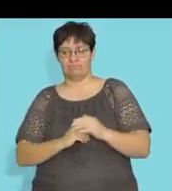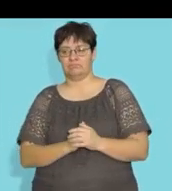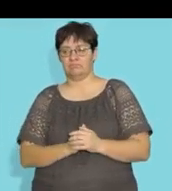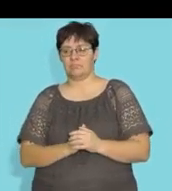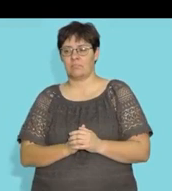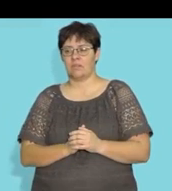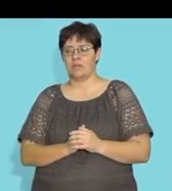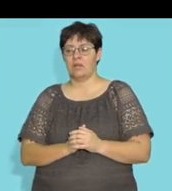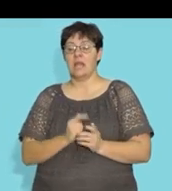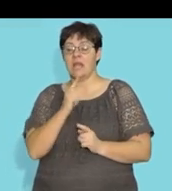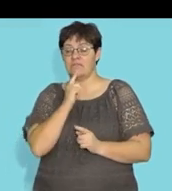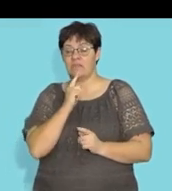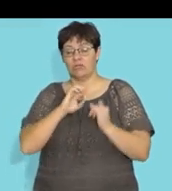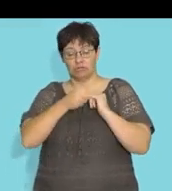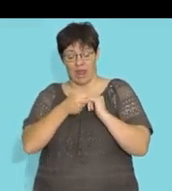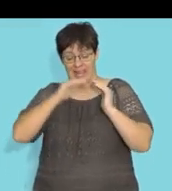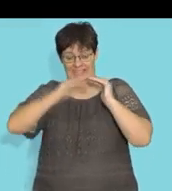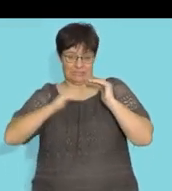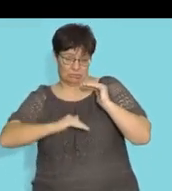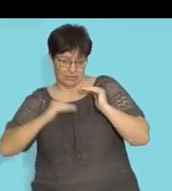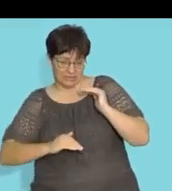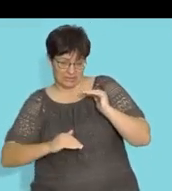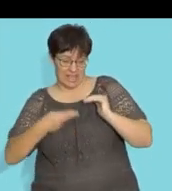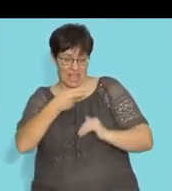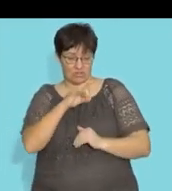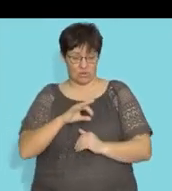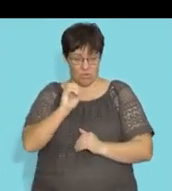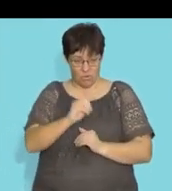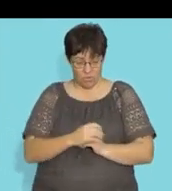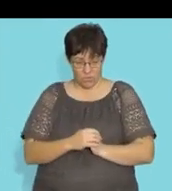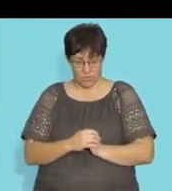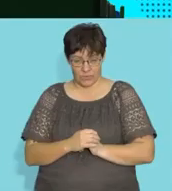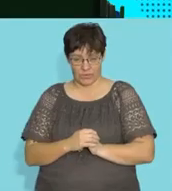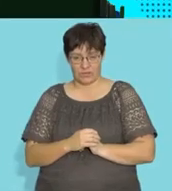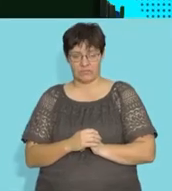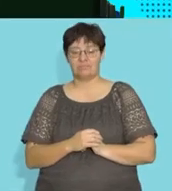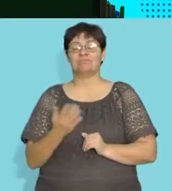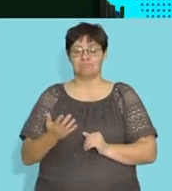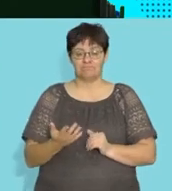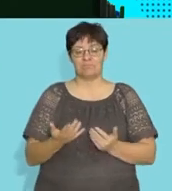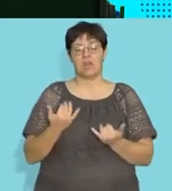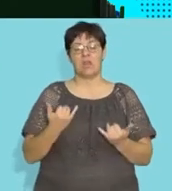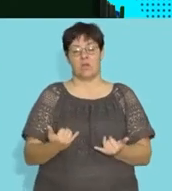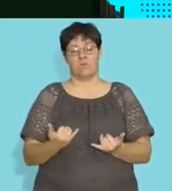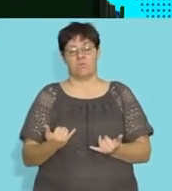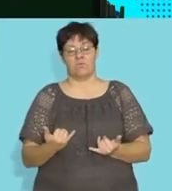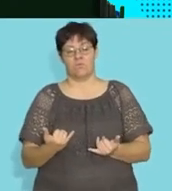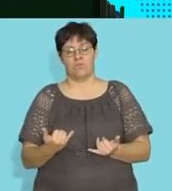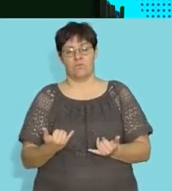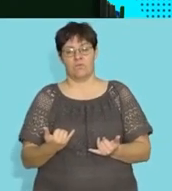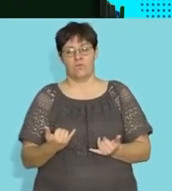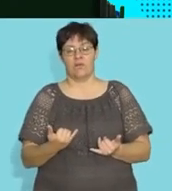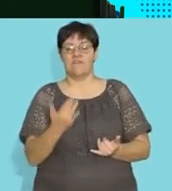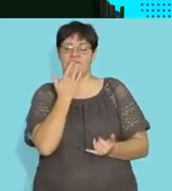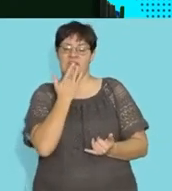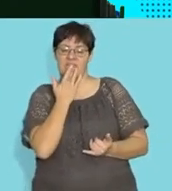concentration. Now, when the system will try to decrease the hydronium ion concentration, it will obviously now